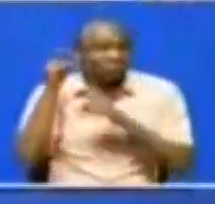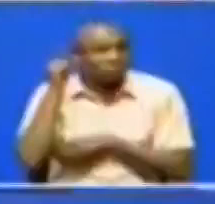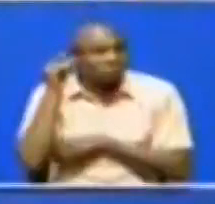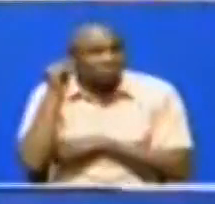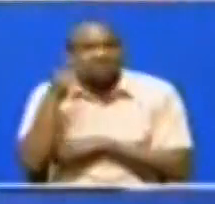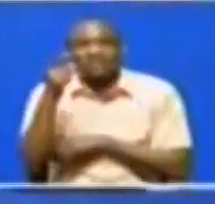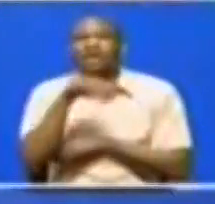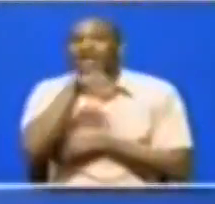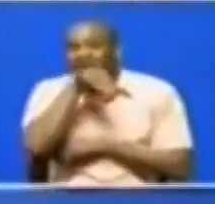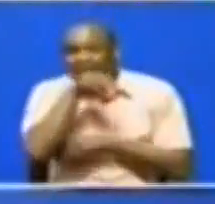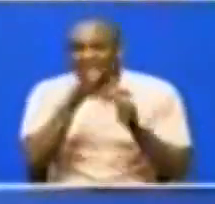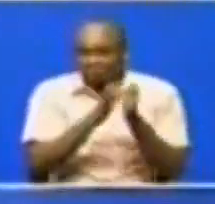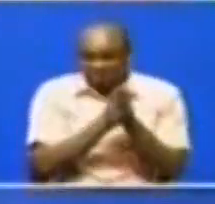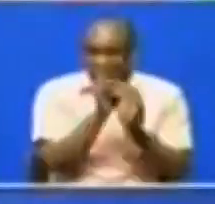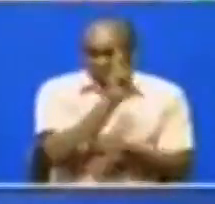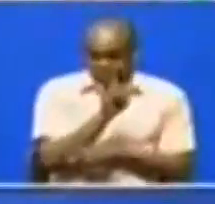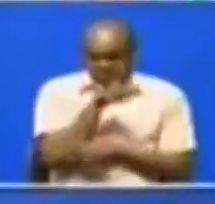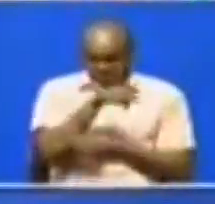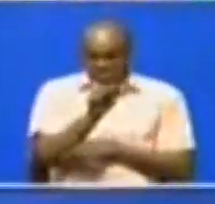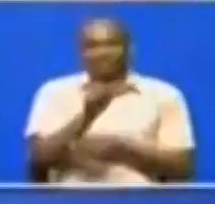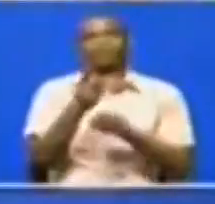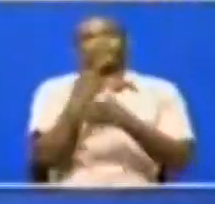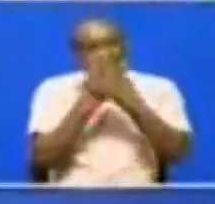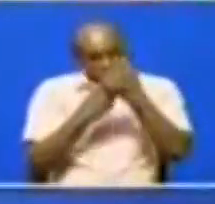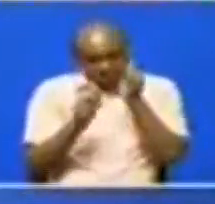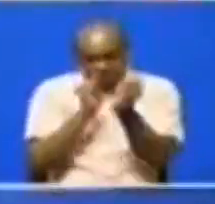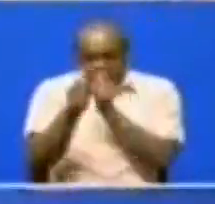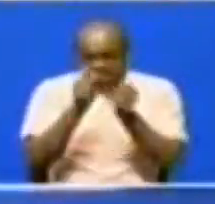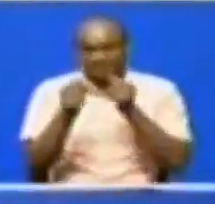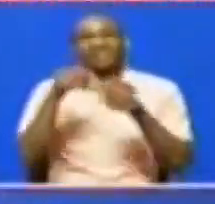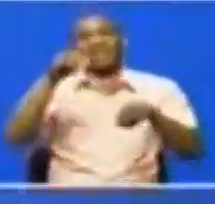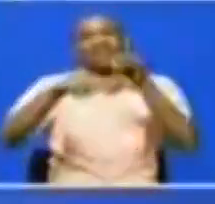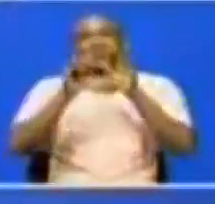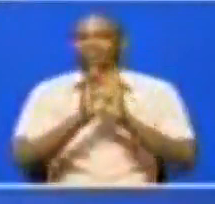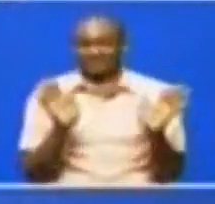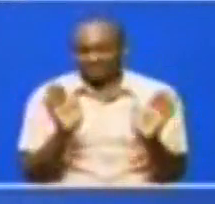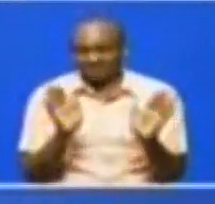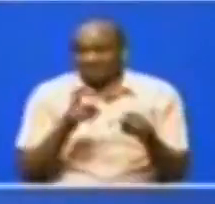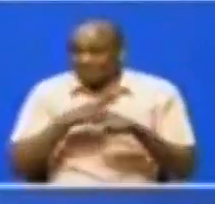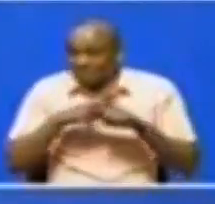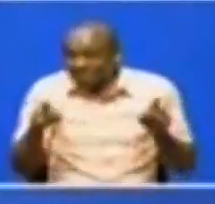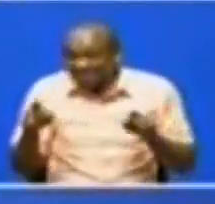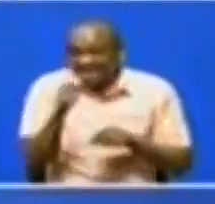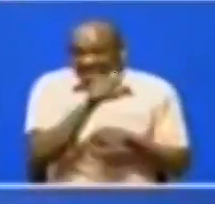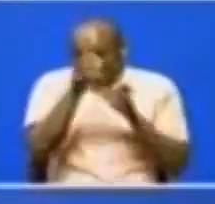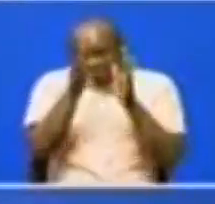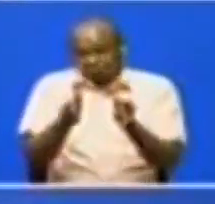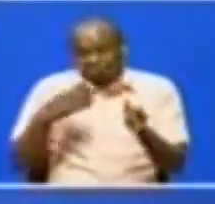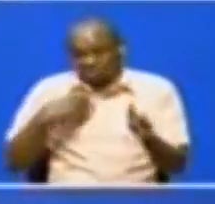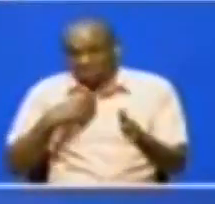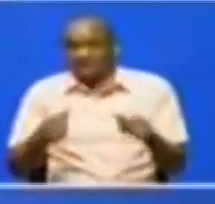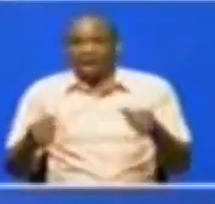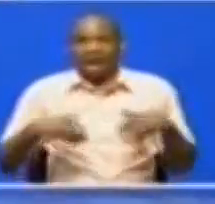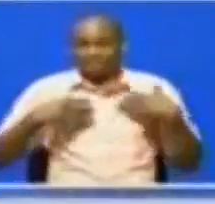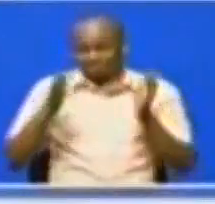only Odinga and Kenyatta should be cleared to run in the fresh polls. But still, any party aggrieved with the